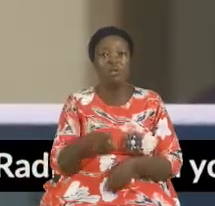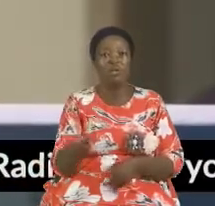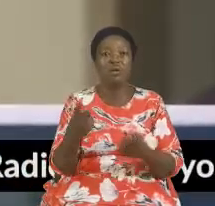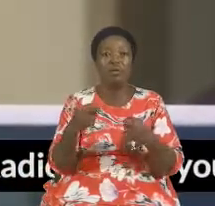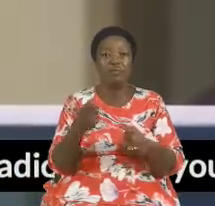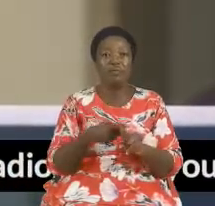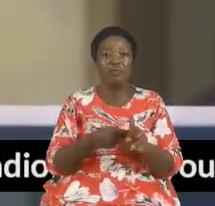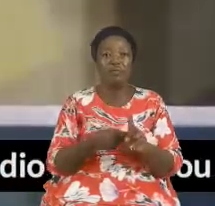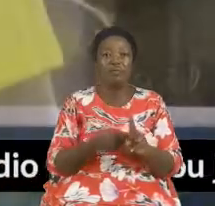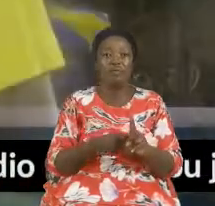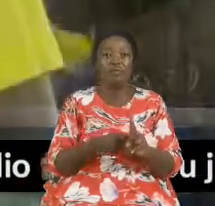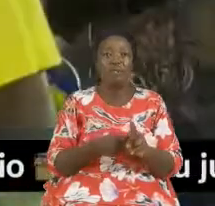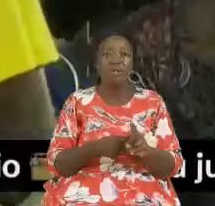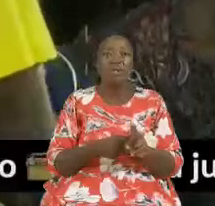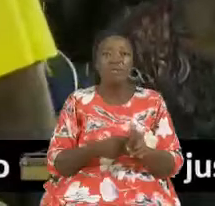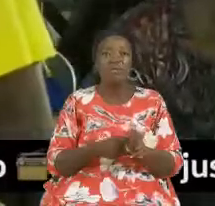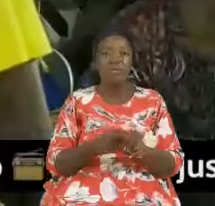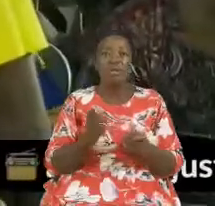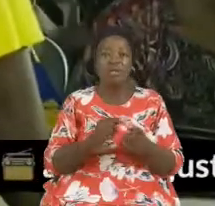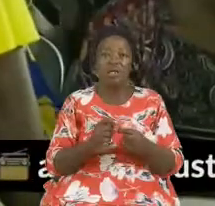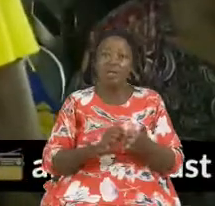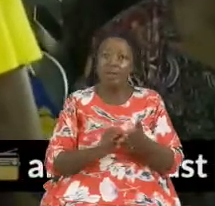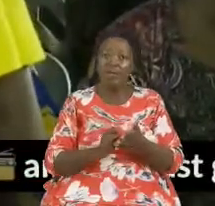the local government where they come from,